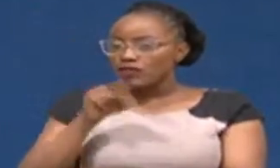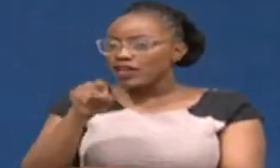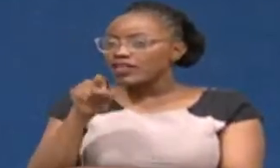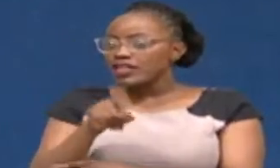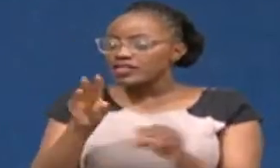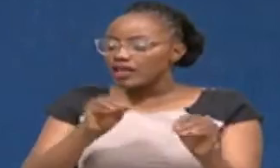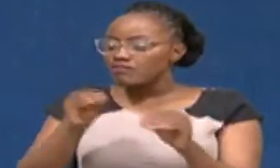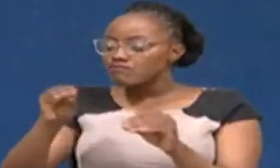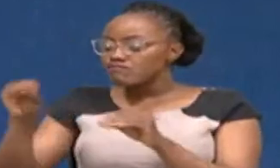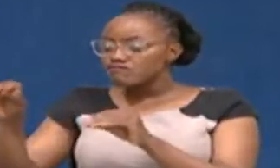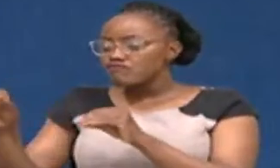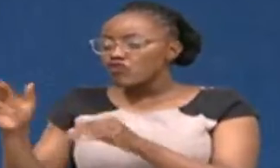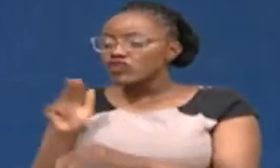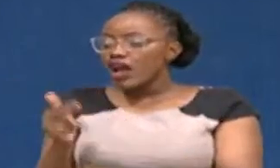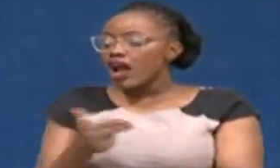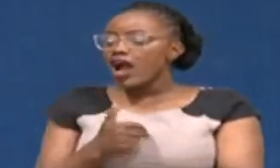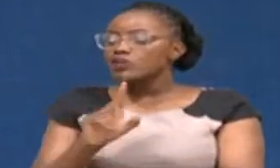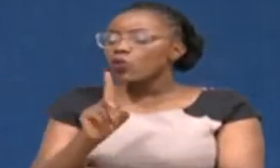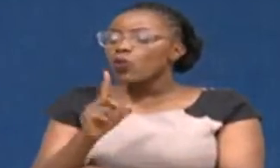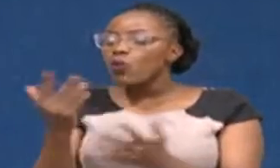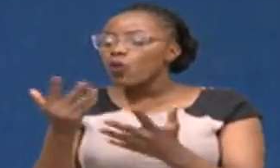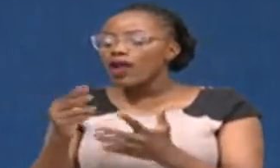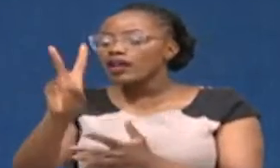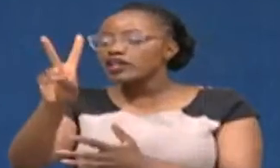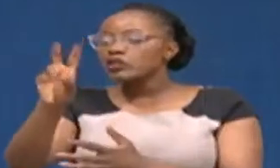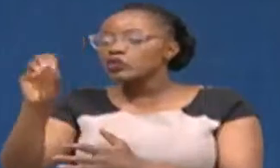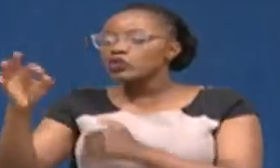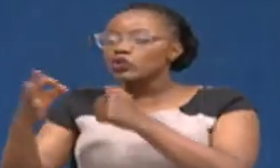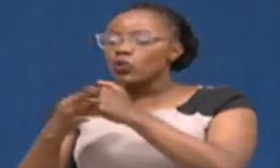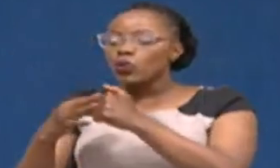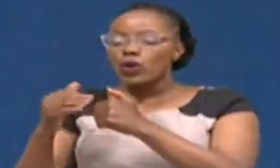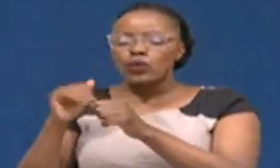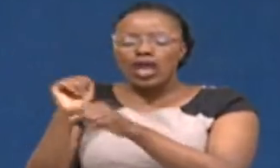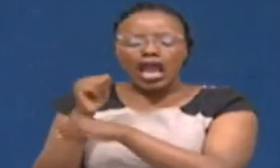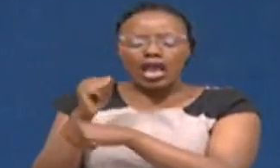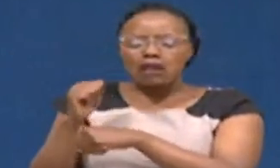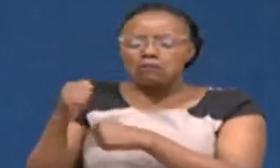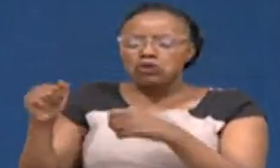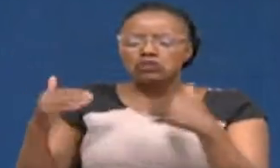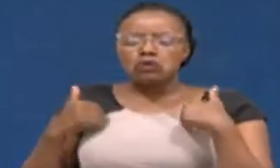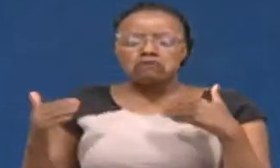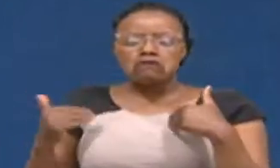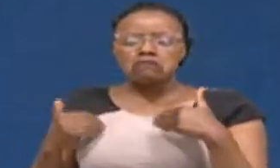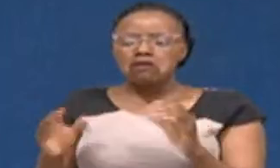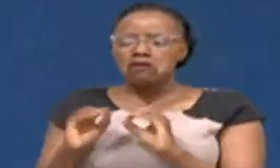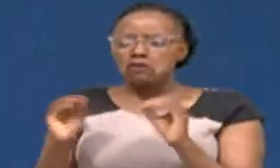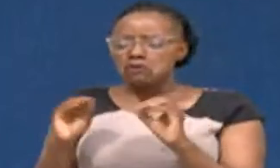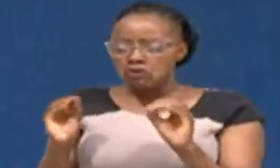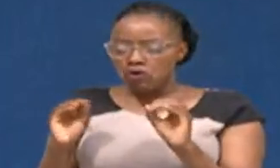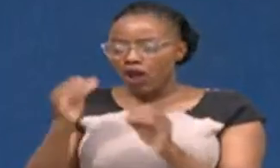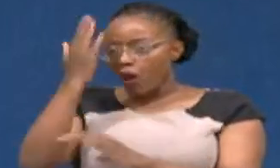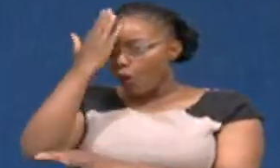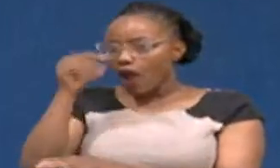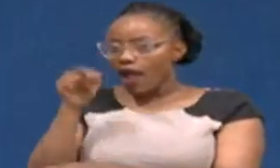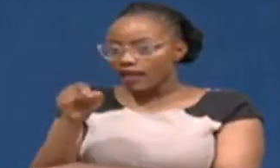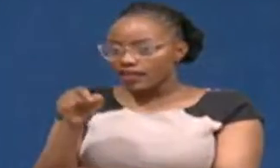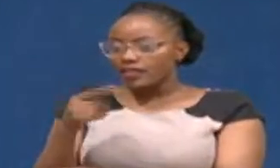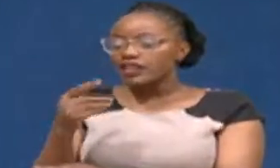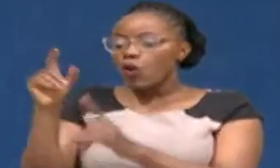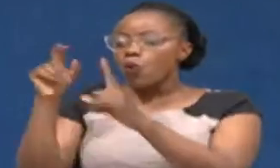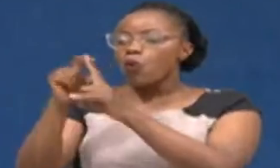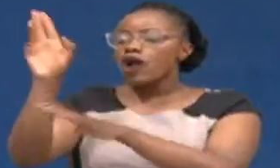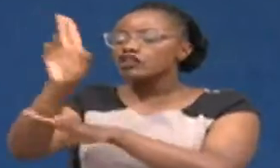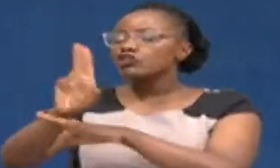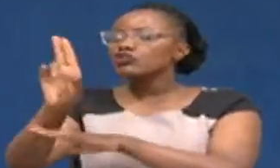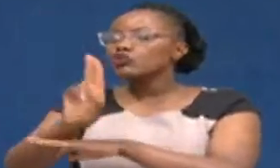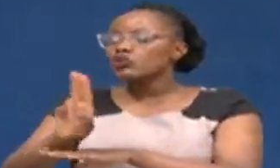it took us in 2008. Yeah. There's no denying that it is a word that was